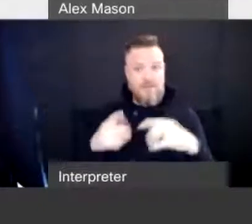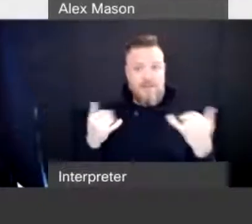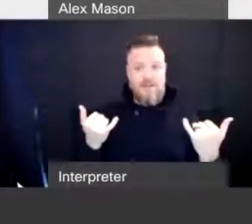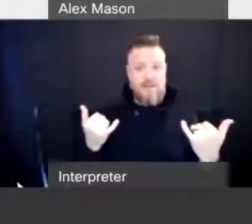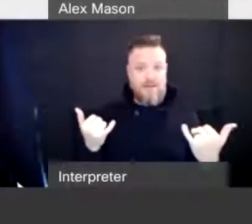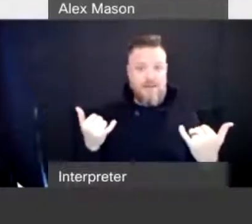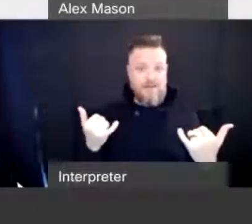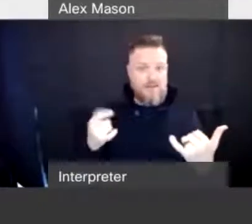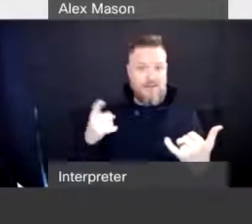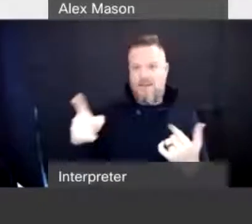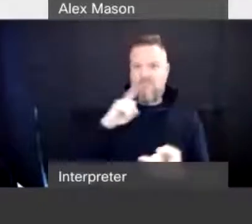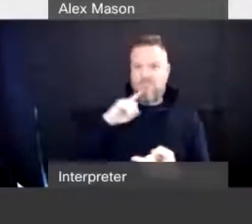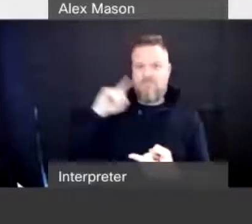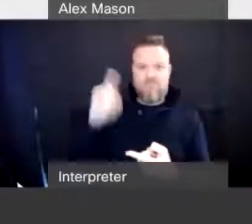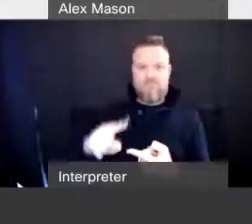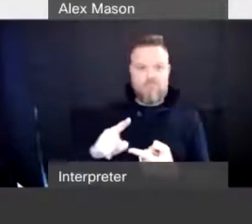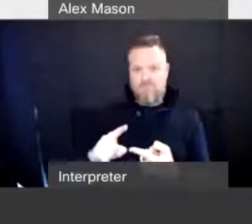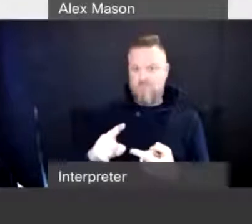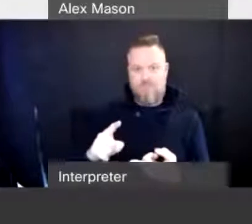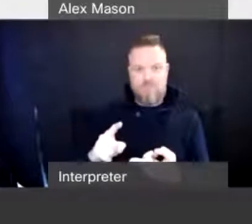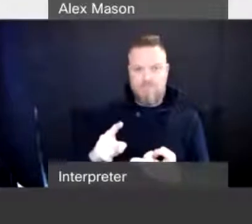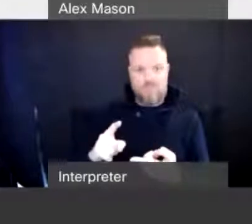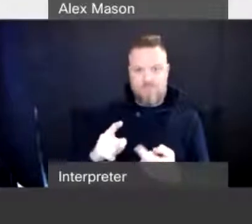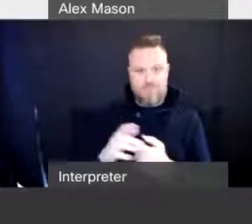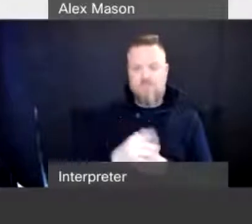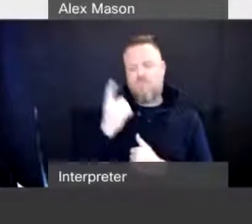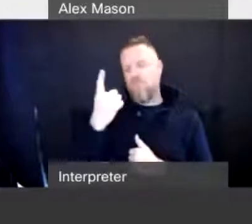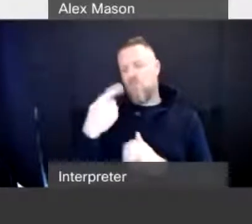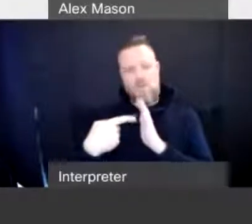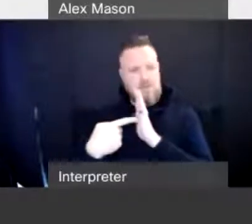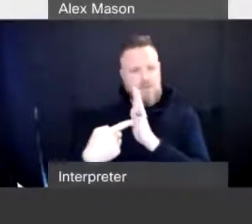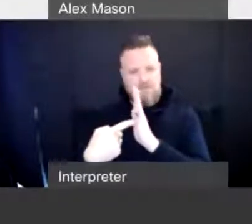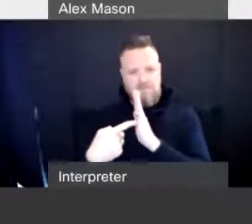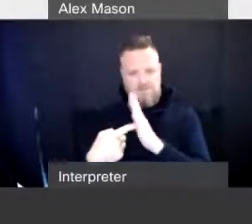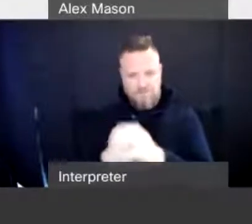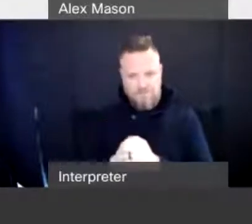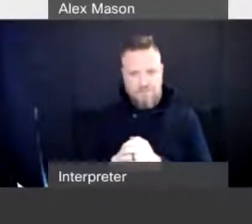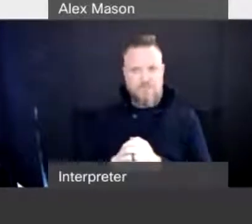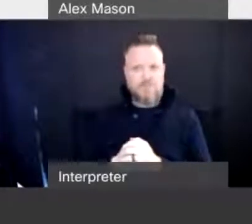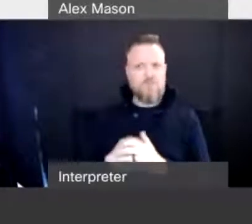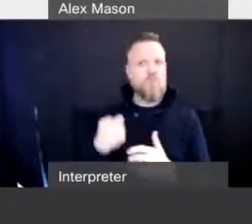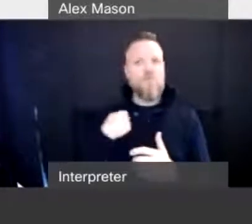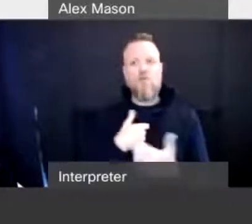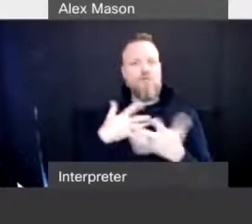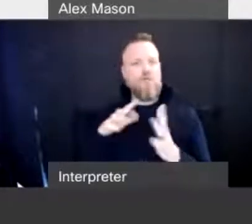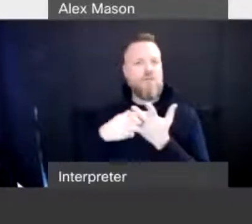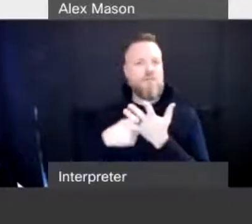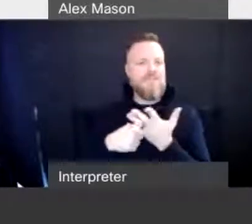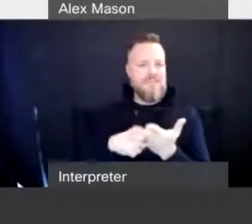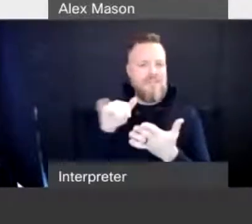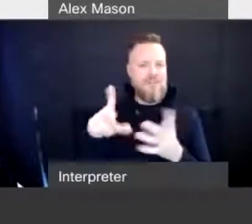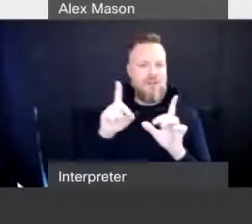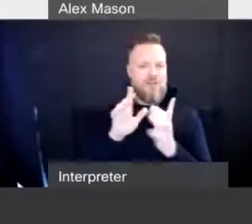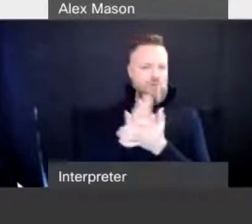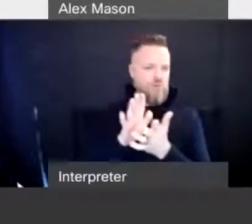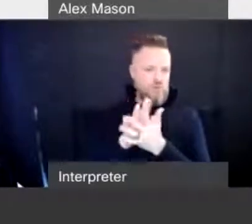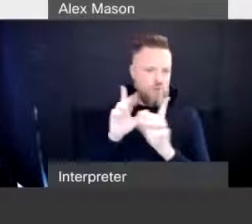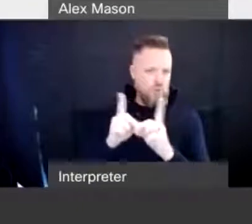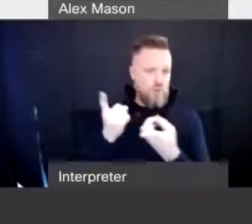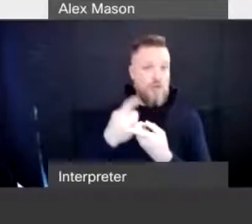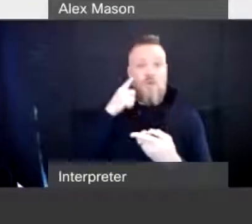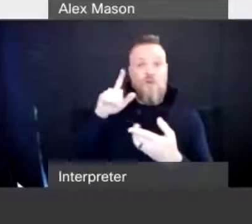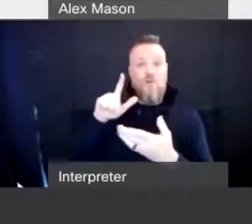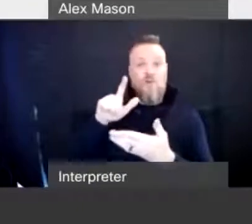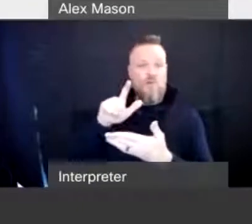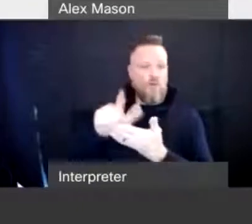little. As an example, right? So we talked about school districts that under the old law, the